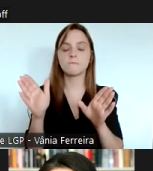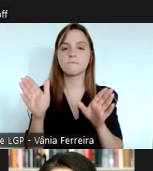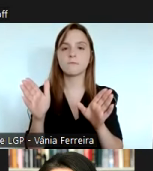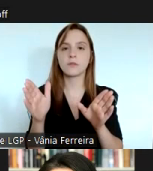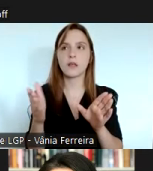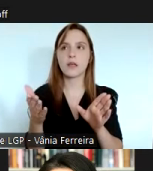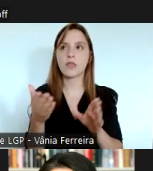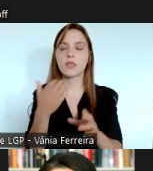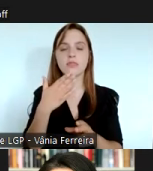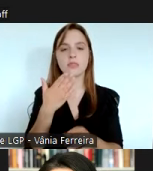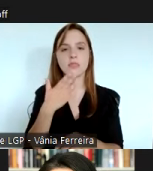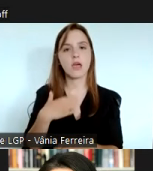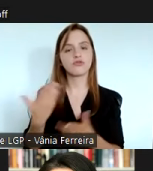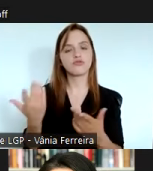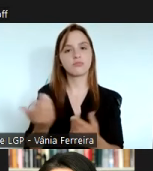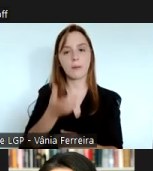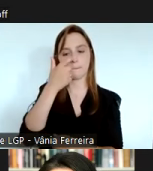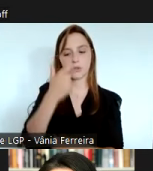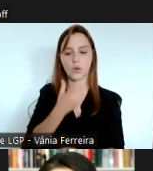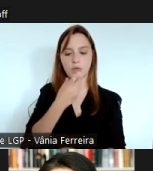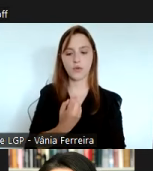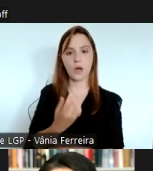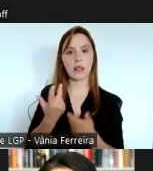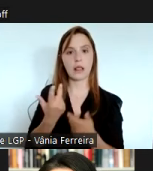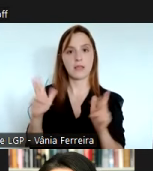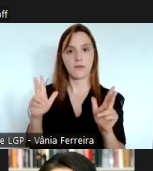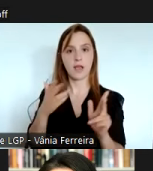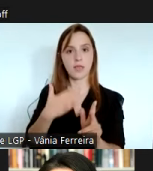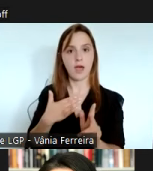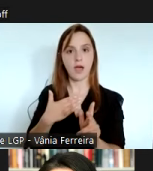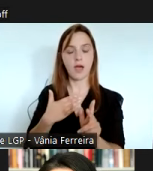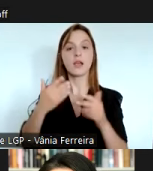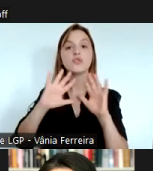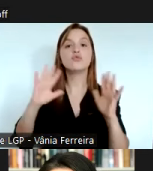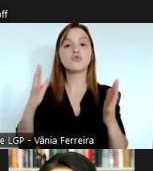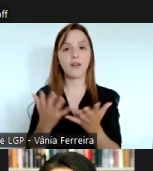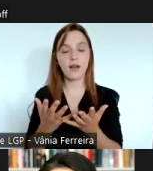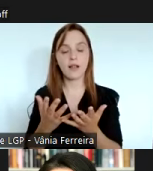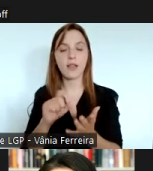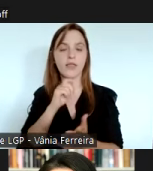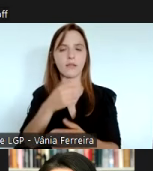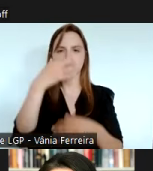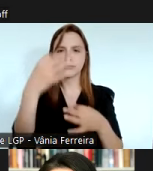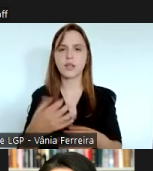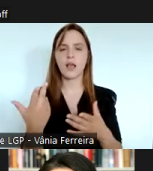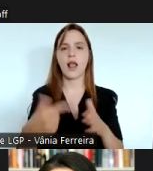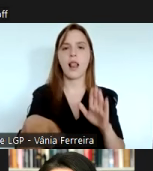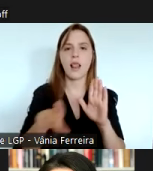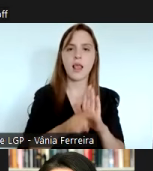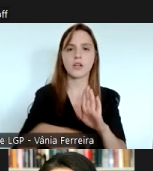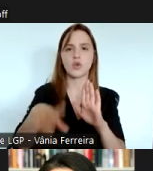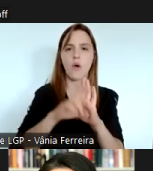individual freedom and generally believes that these laws or rules should not be